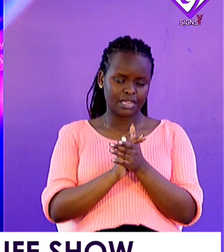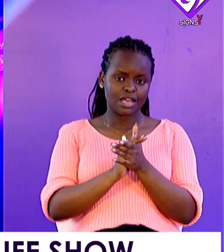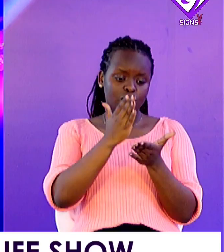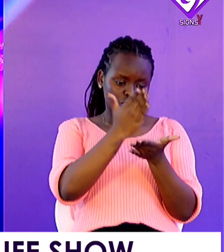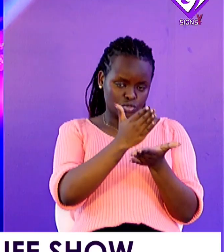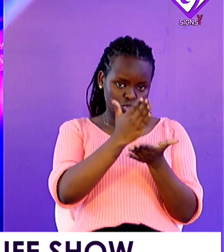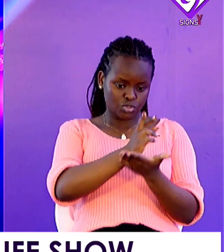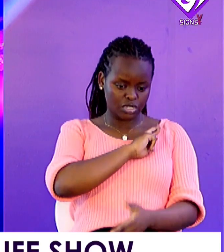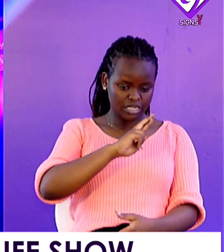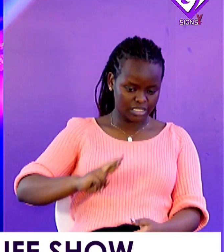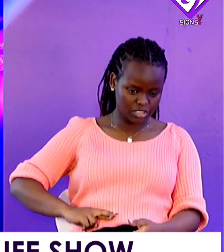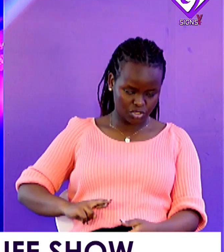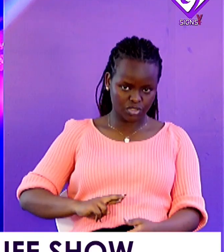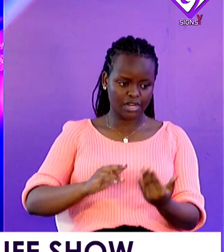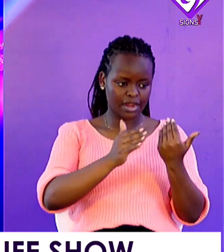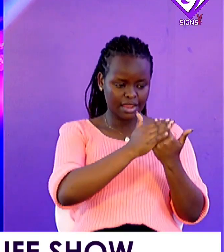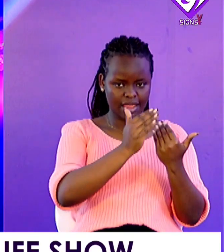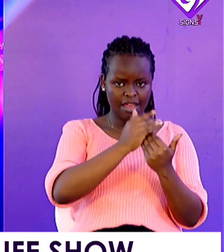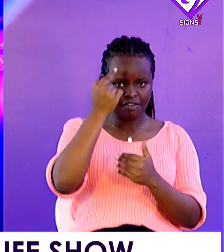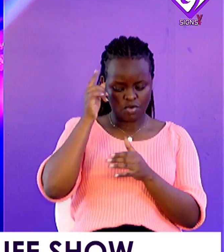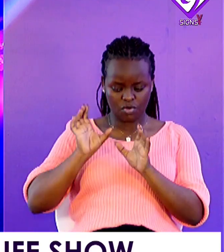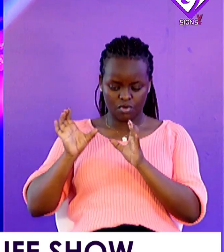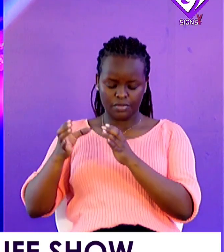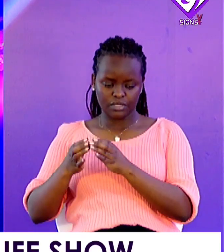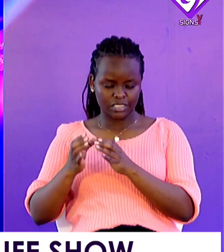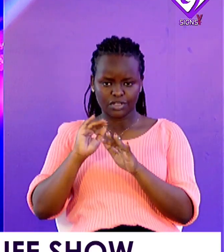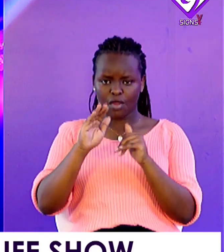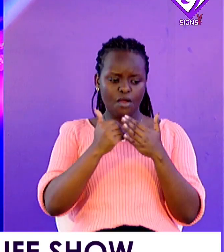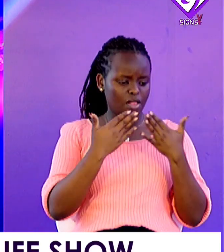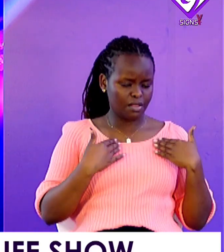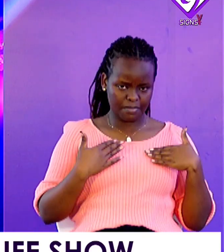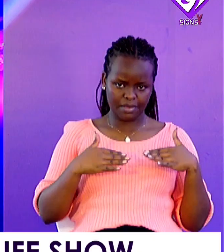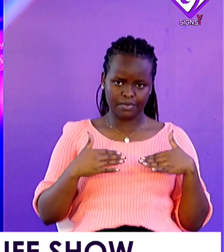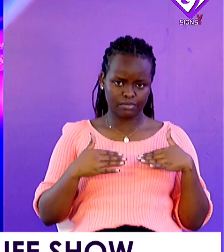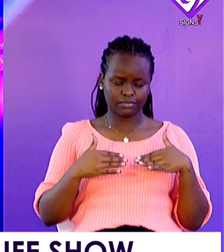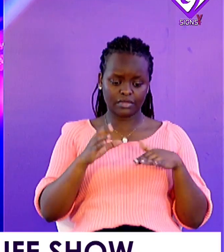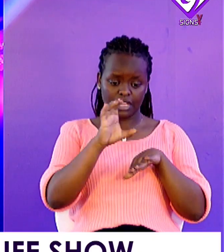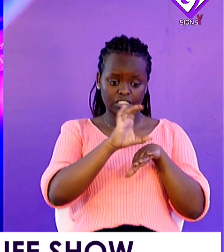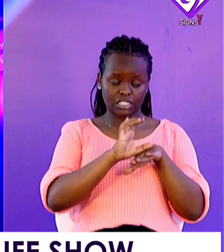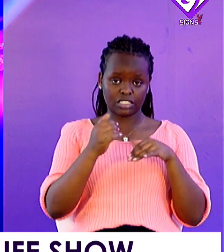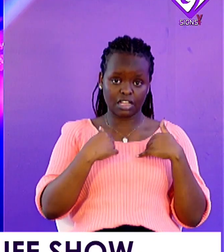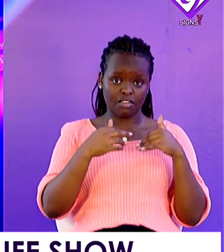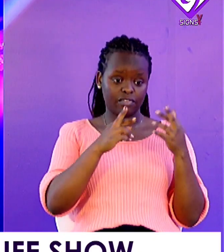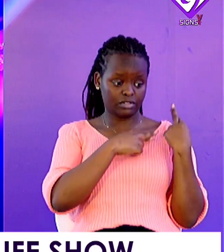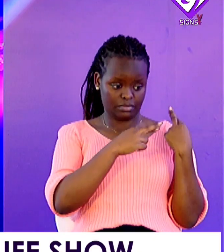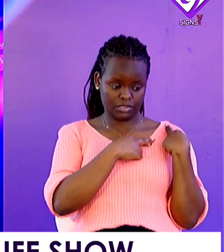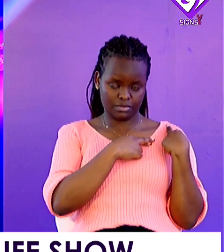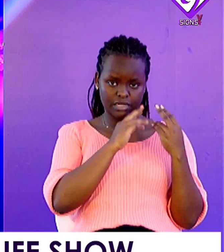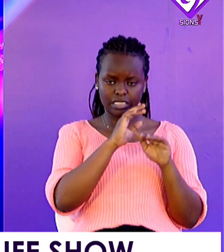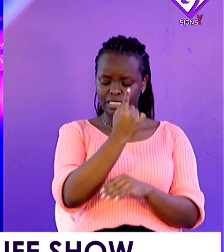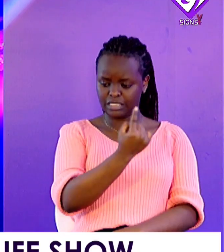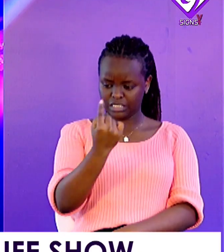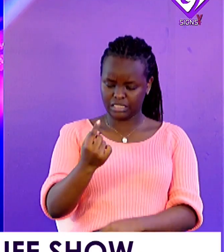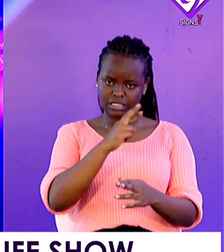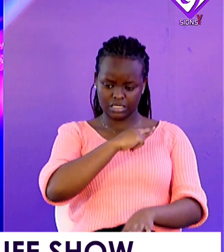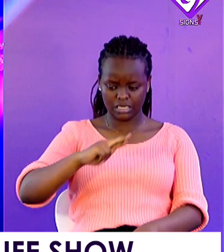needy, and the widow, and the community issues. So the church has a role, and every religion has